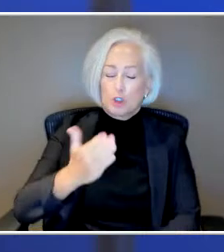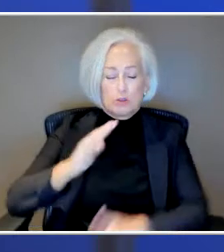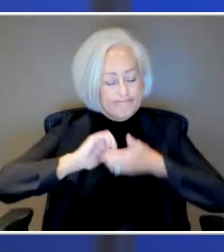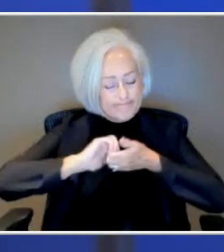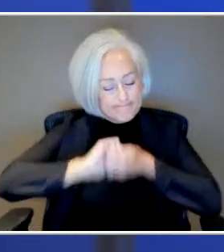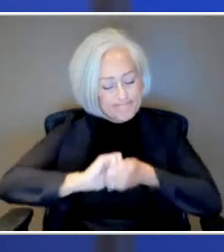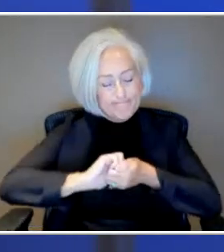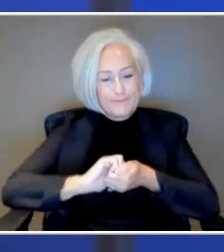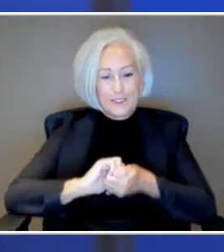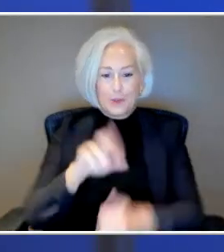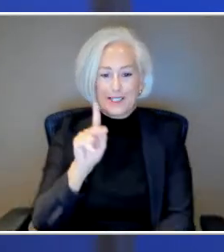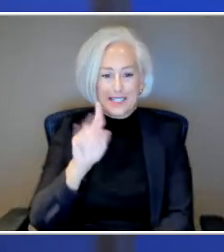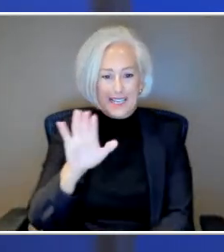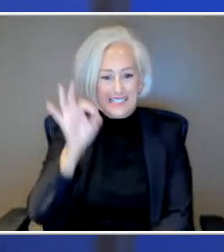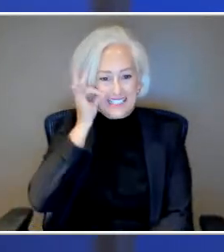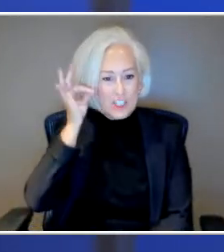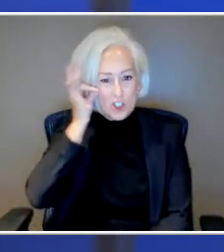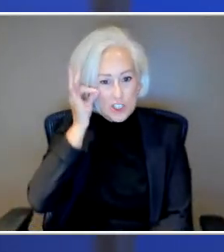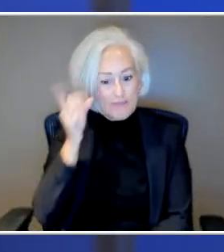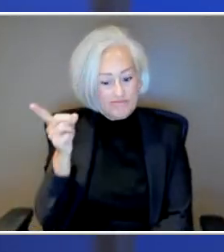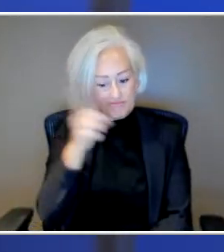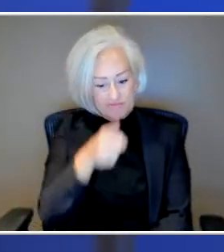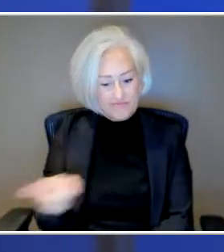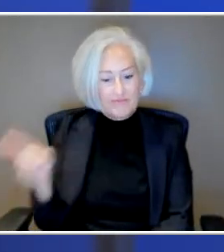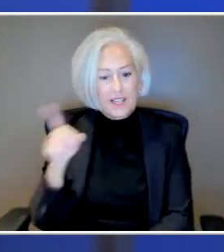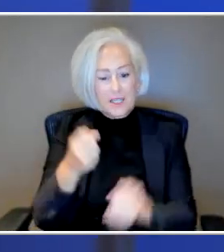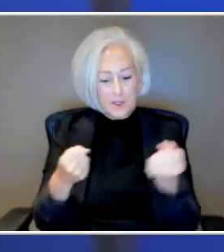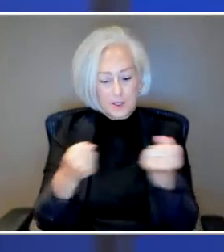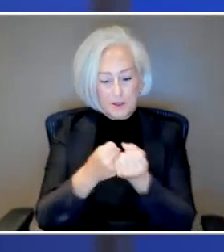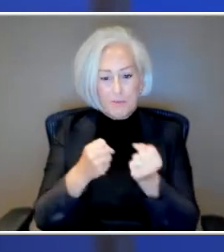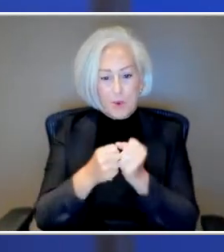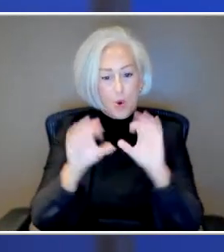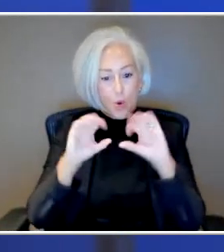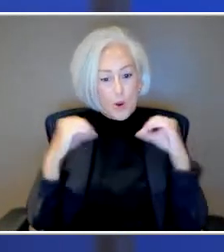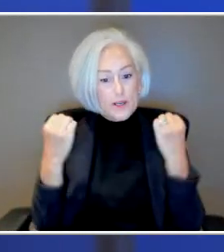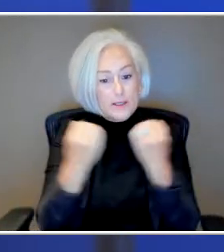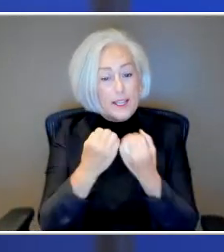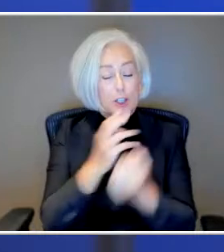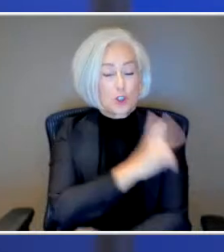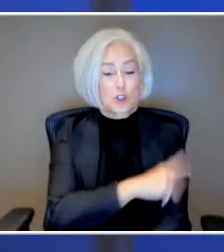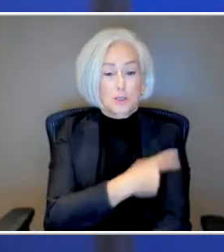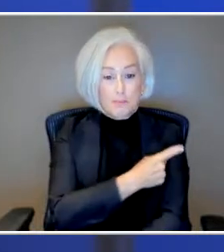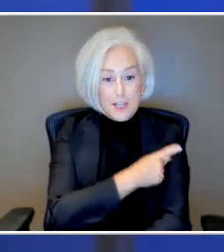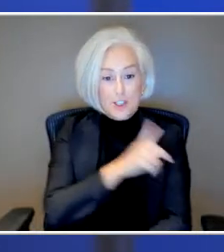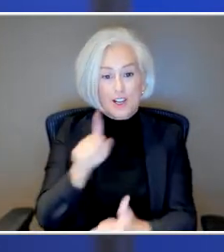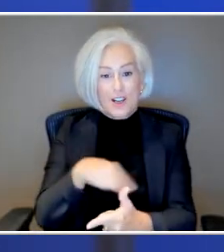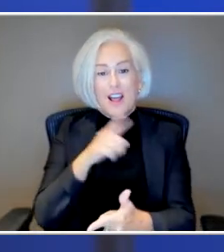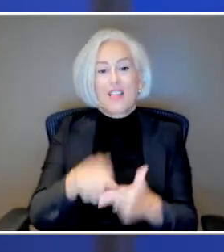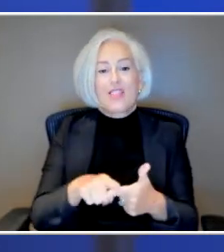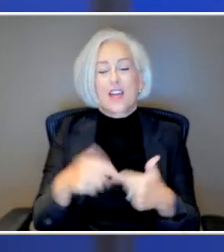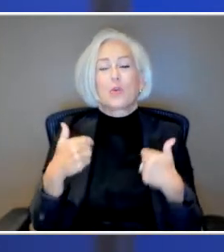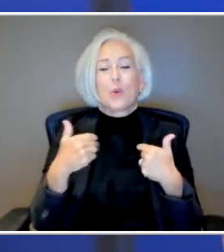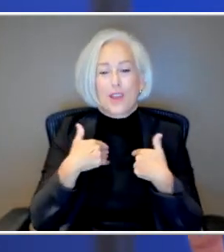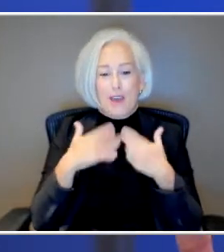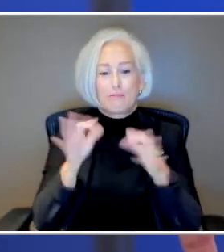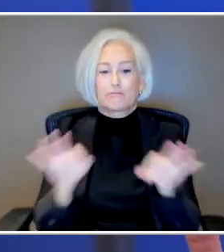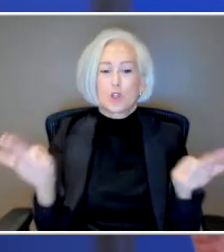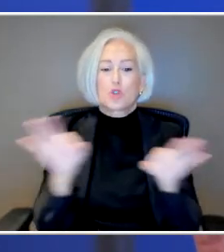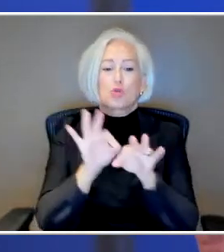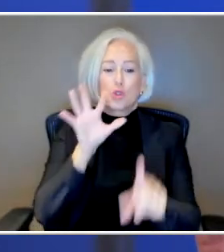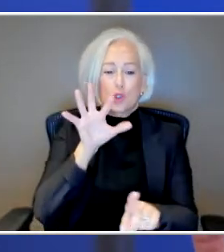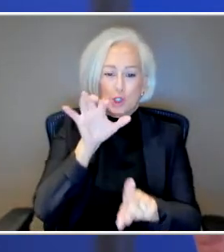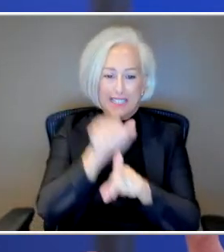They support our organization, our patients, and then you couple in the NFL's Crucial Catch initiative. Our marketing